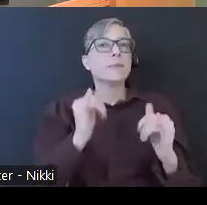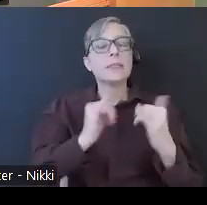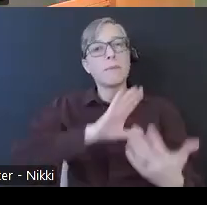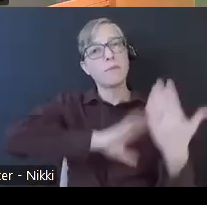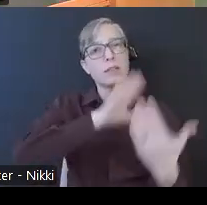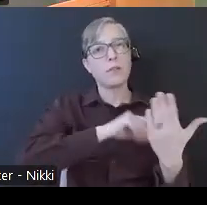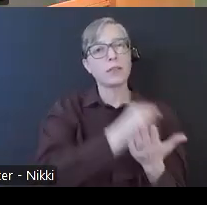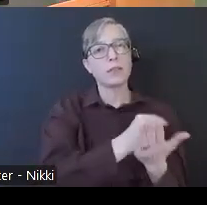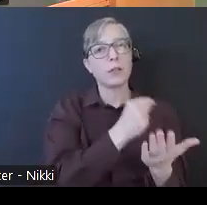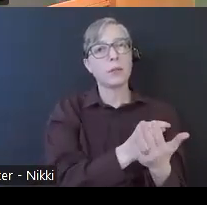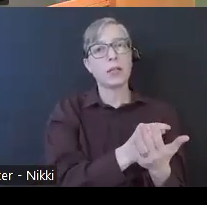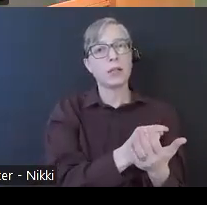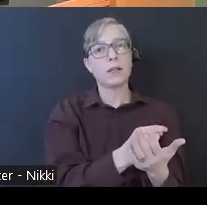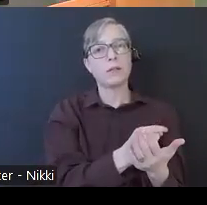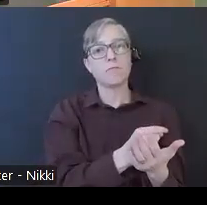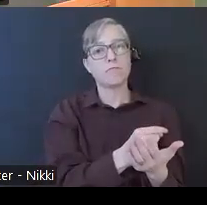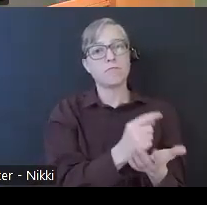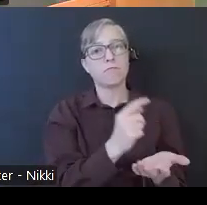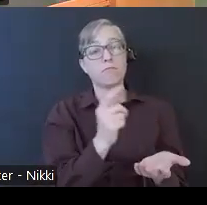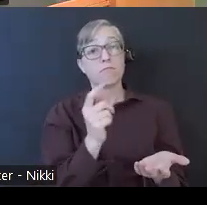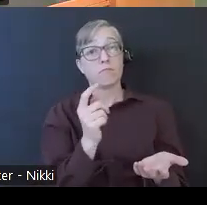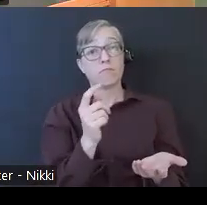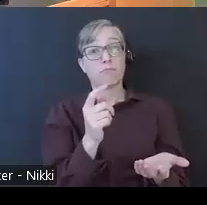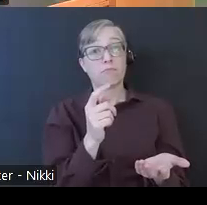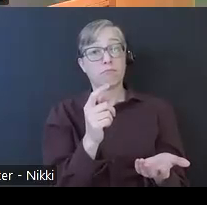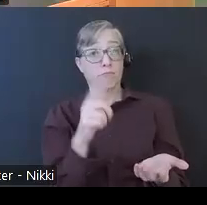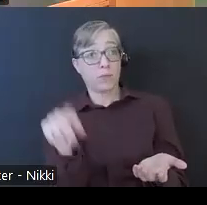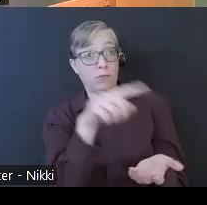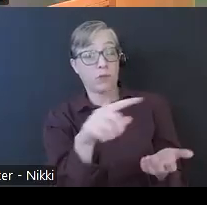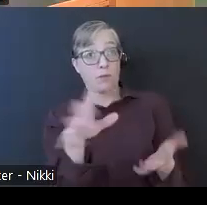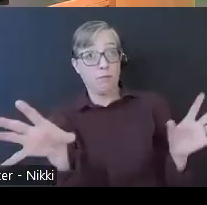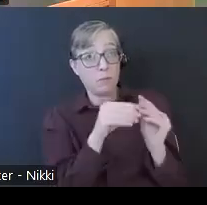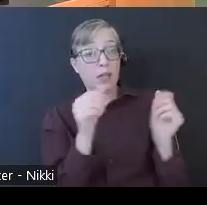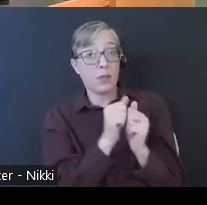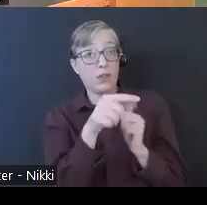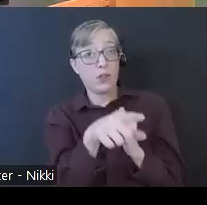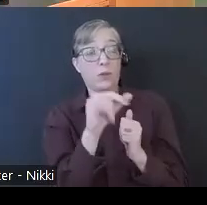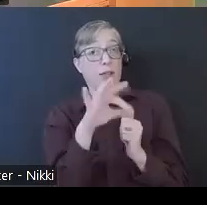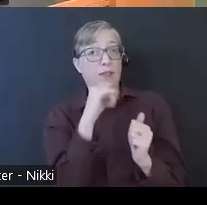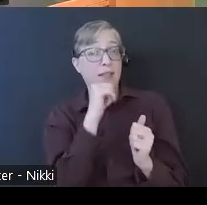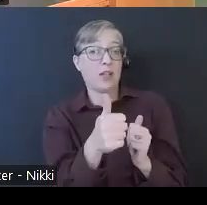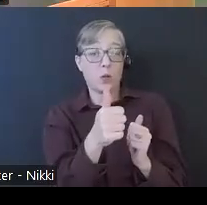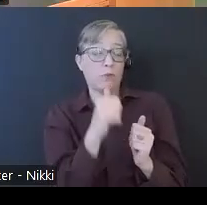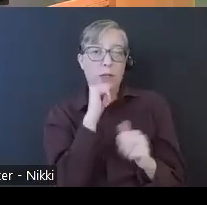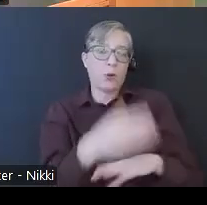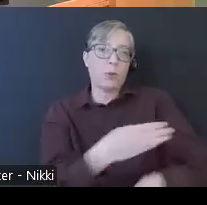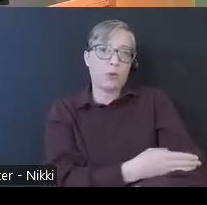they logging in or coming to your office? If they don't come in for treatment, they're not going to improve or may not